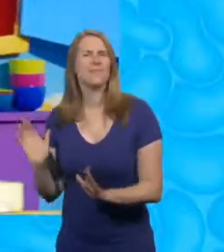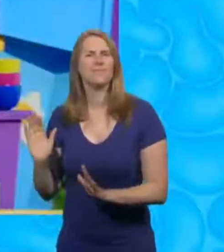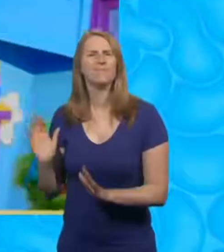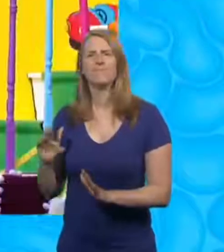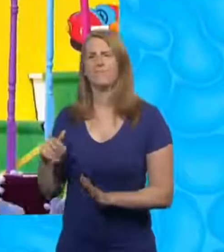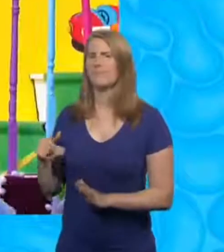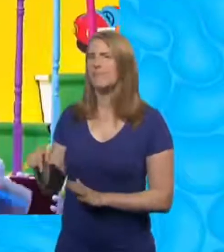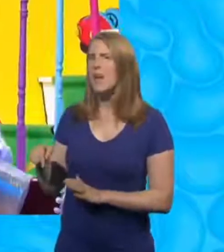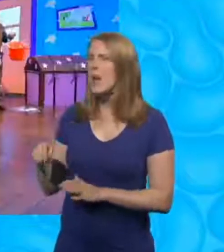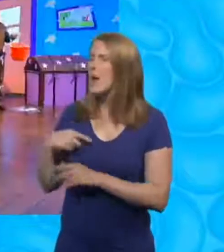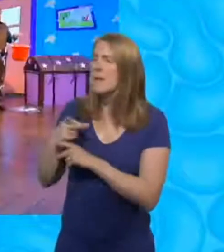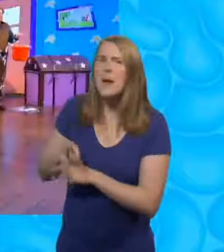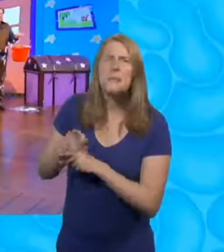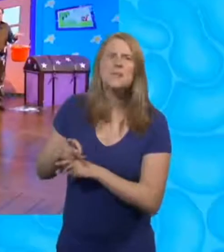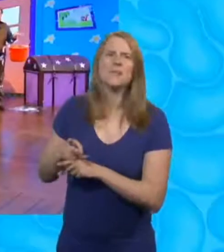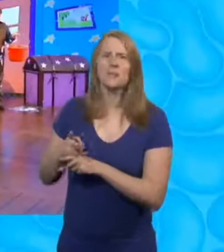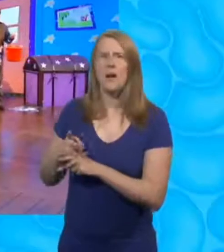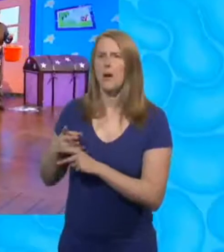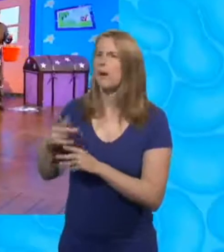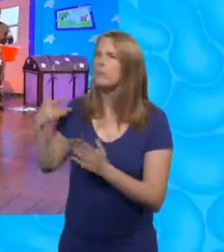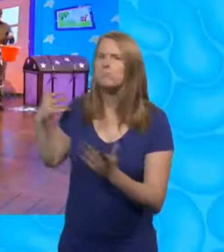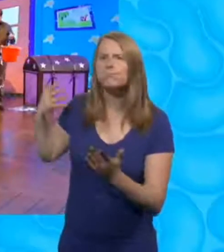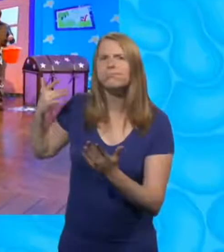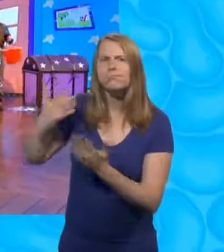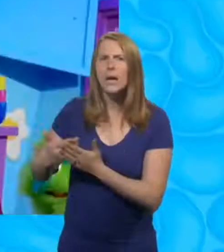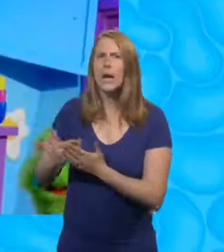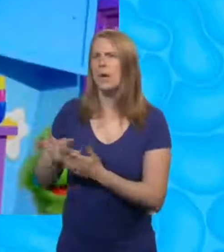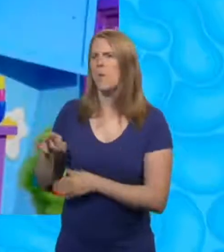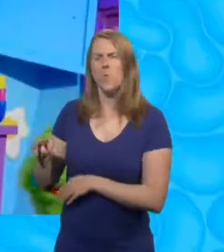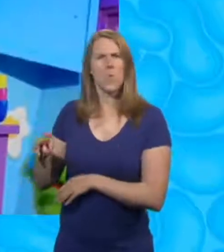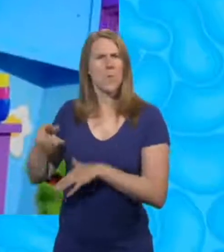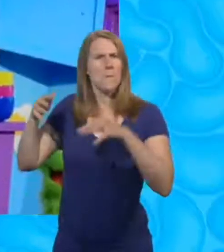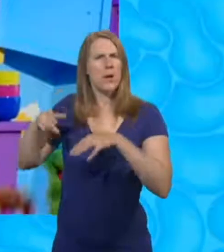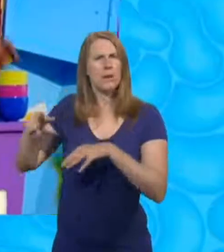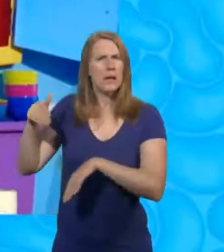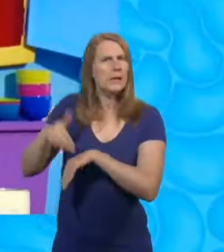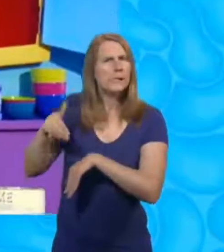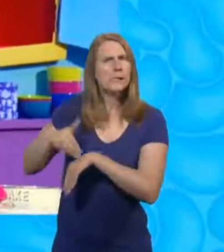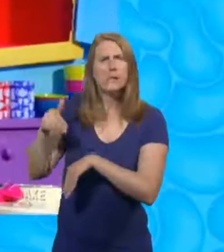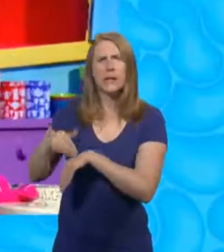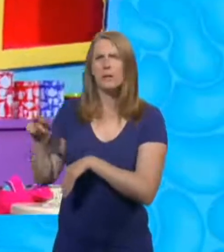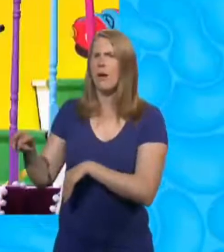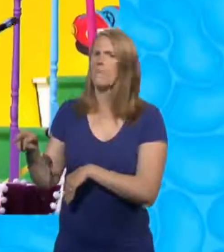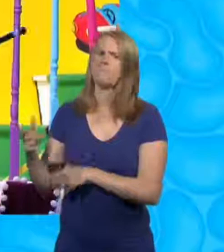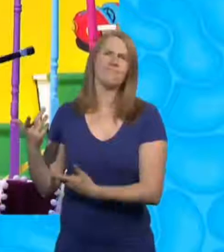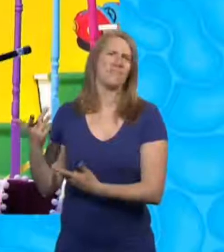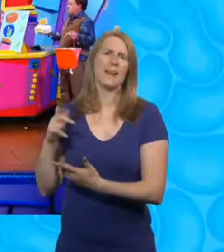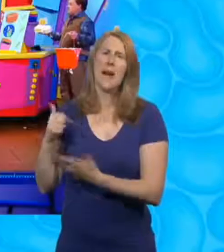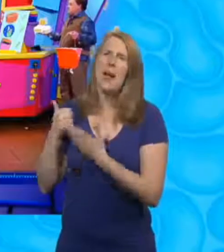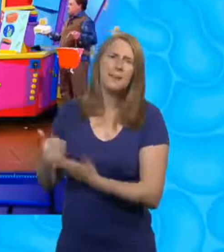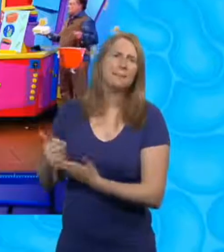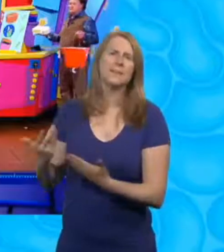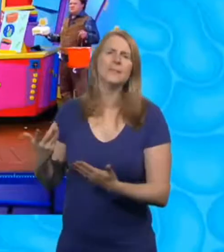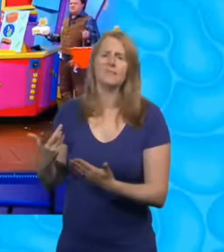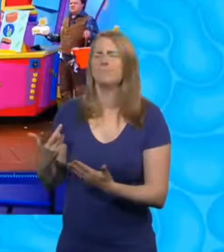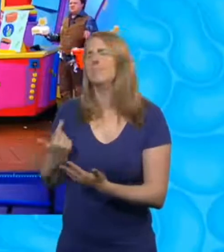absolutely it. Never in all my monster-sitting years have I met such a cheeky little monster